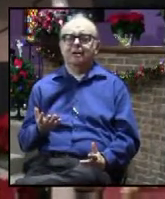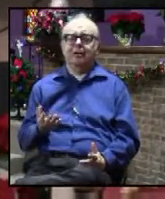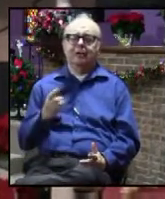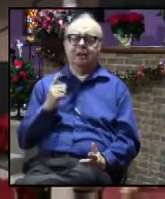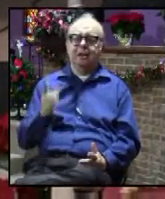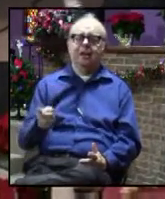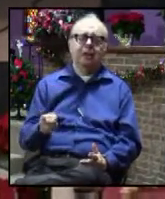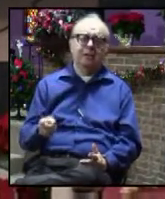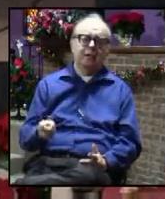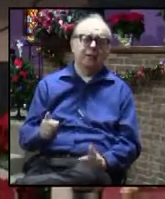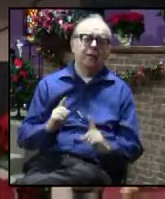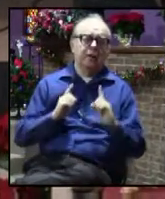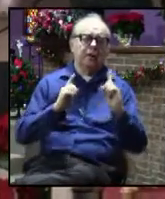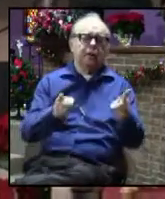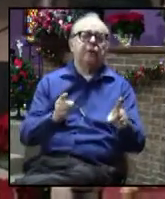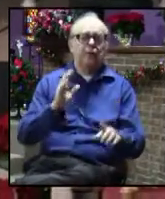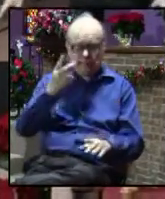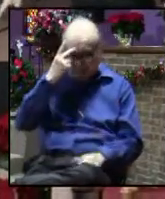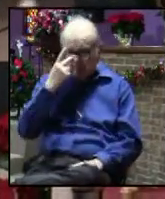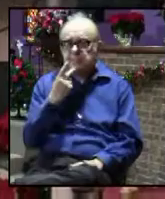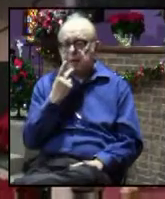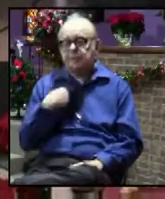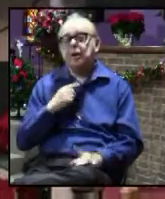You go to your parents and I'll go to mine.